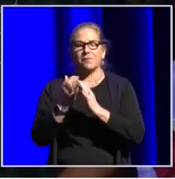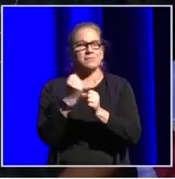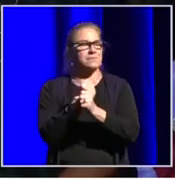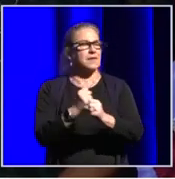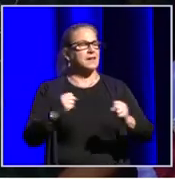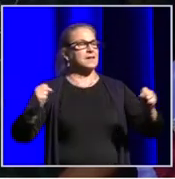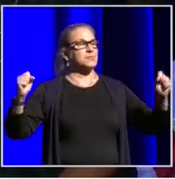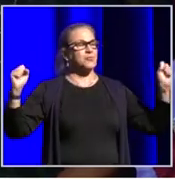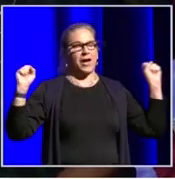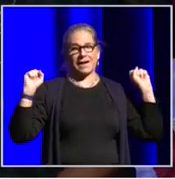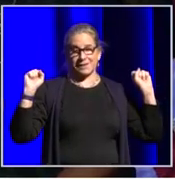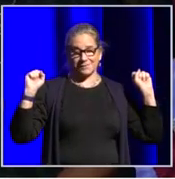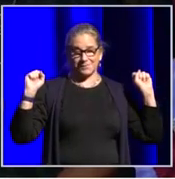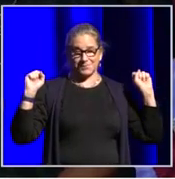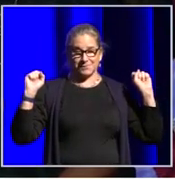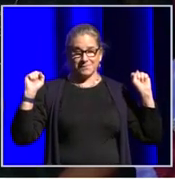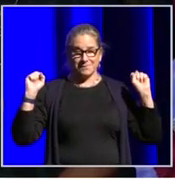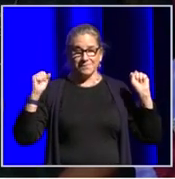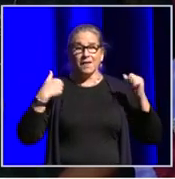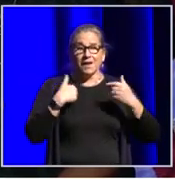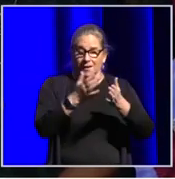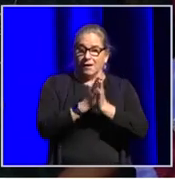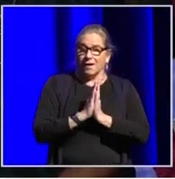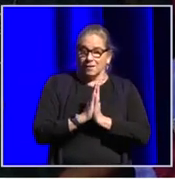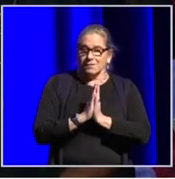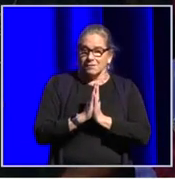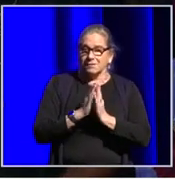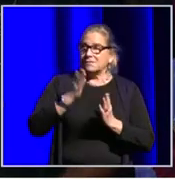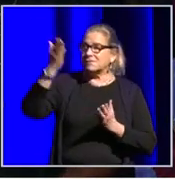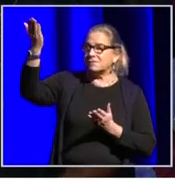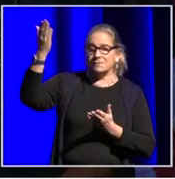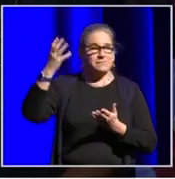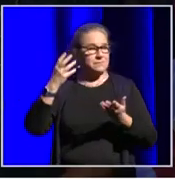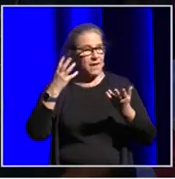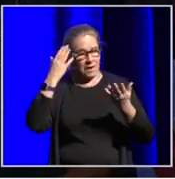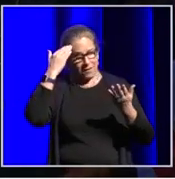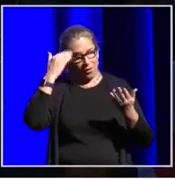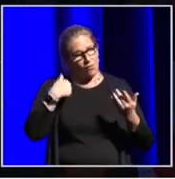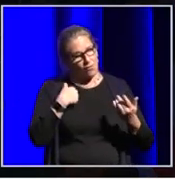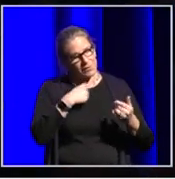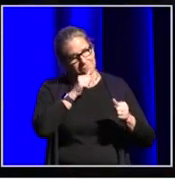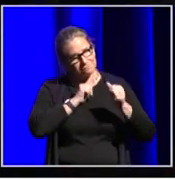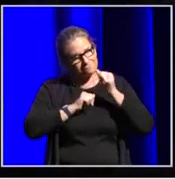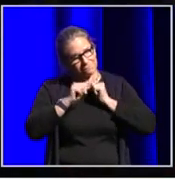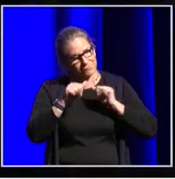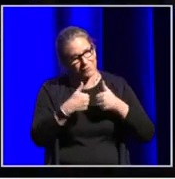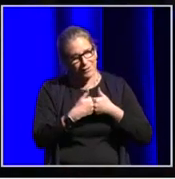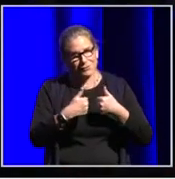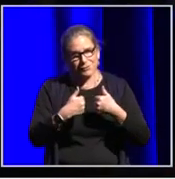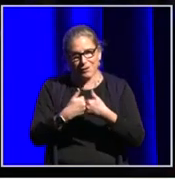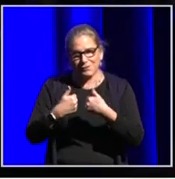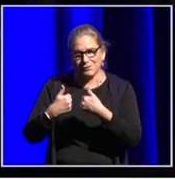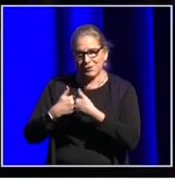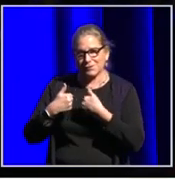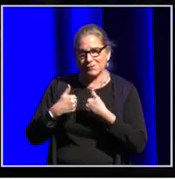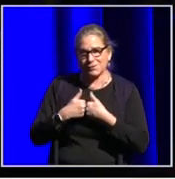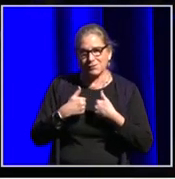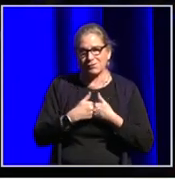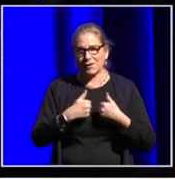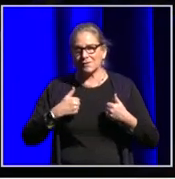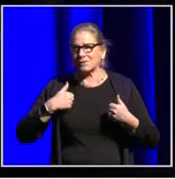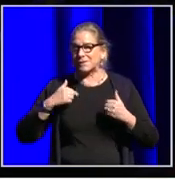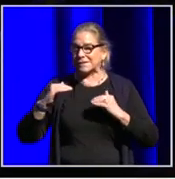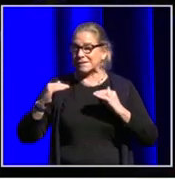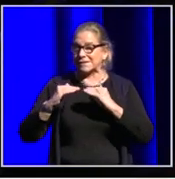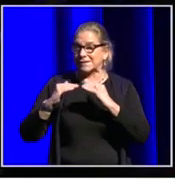God, remove challenge. Let our acts of justice not be hindered by fear. Let our acts of justice,